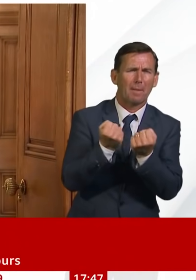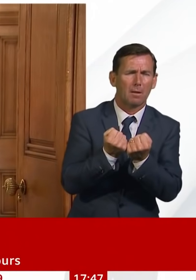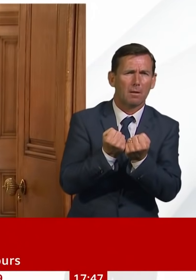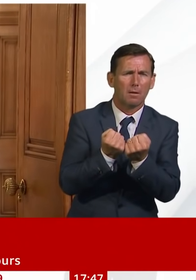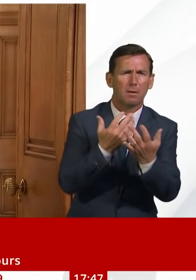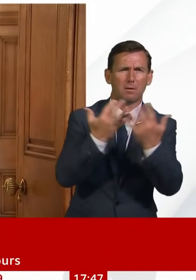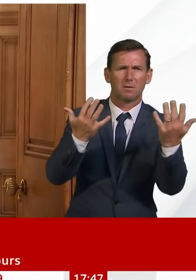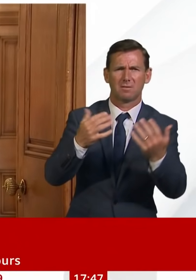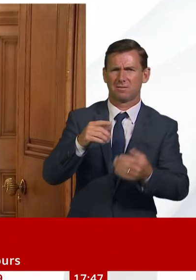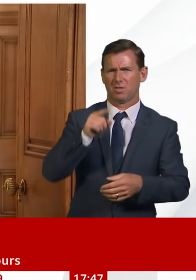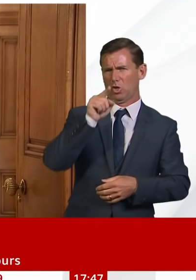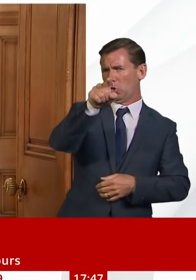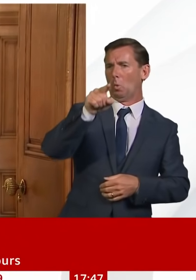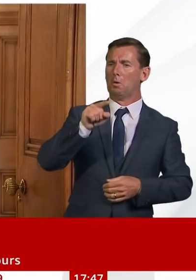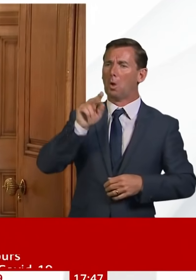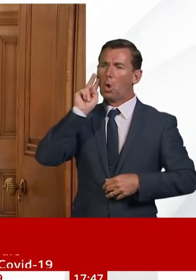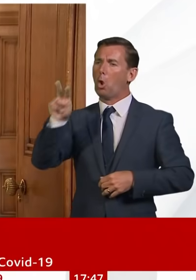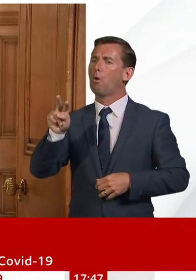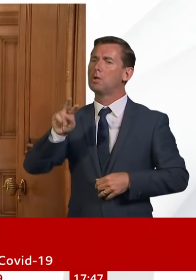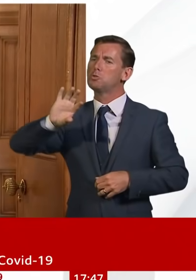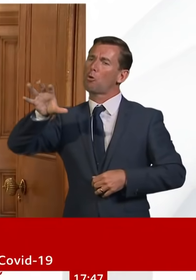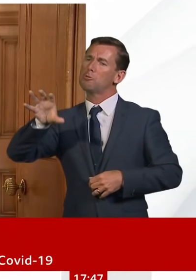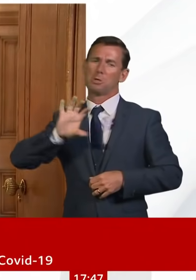looking per